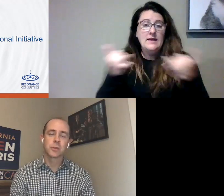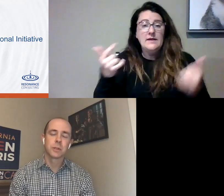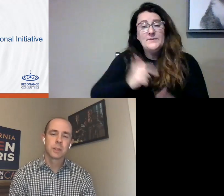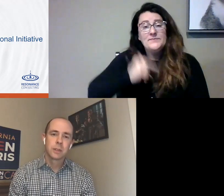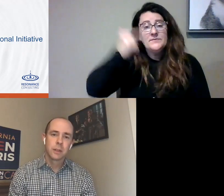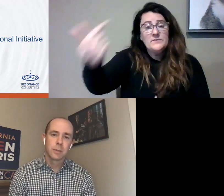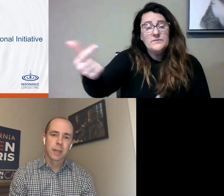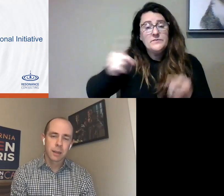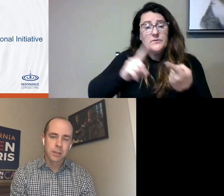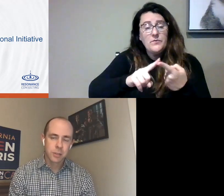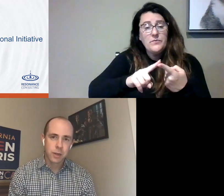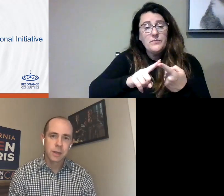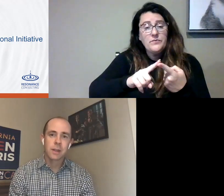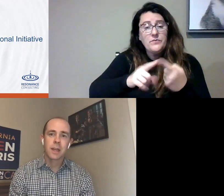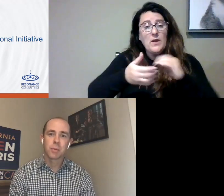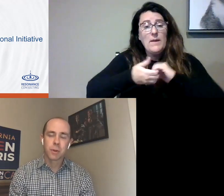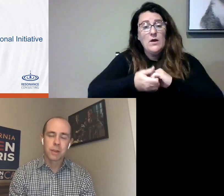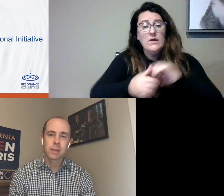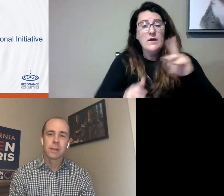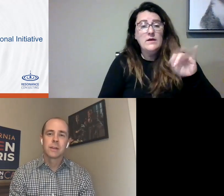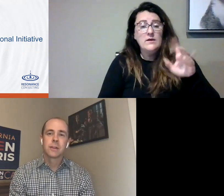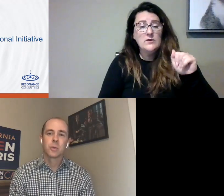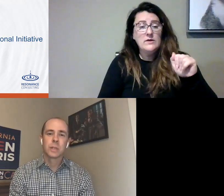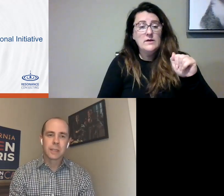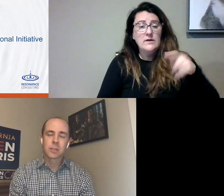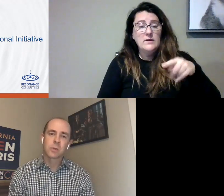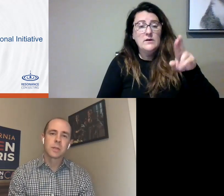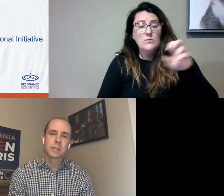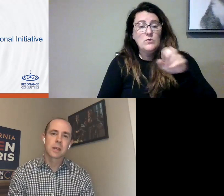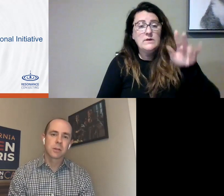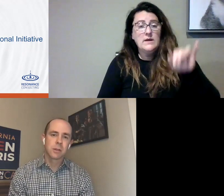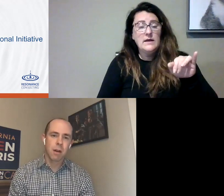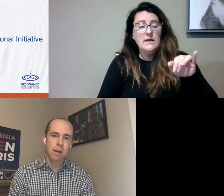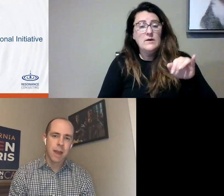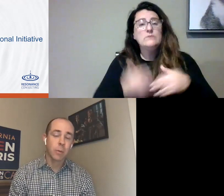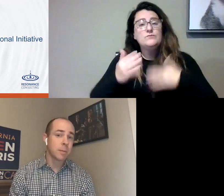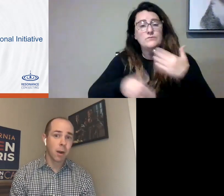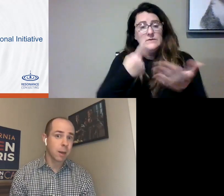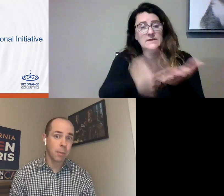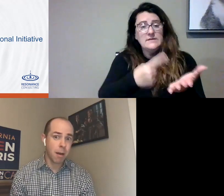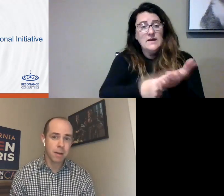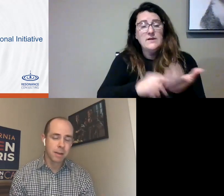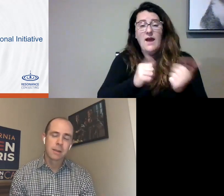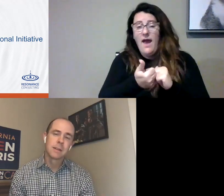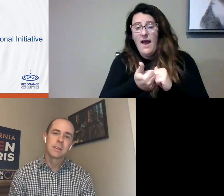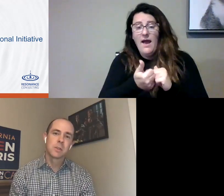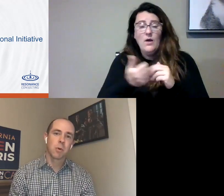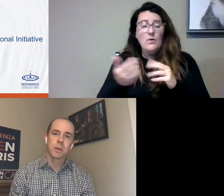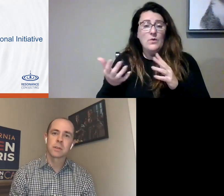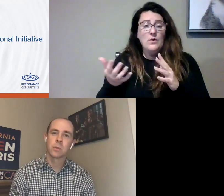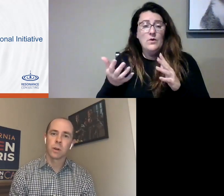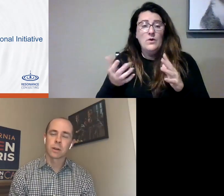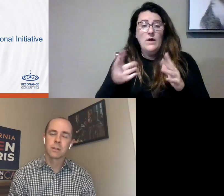over to my colleagues Katrina and Preeti, who will lead us through a discussion on how we embark upon